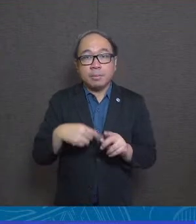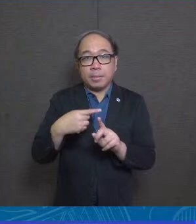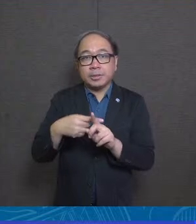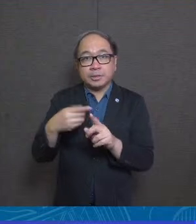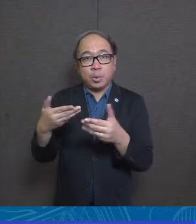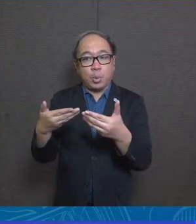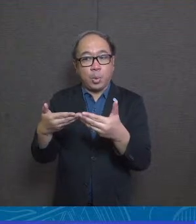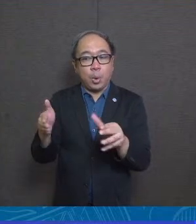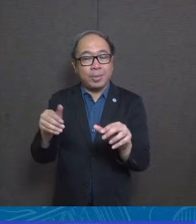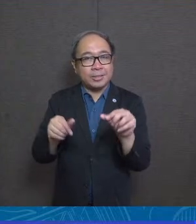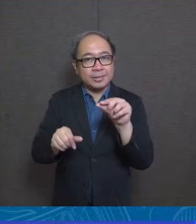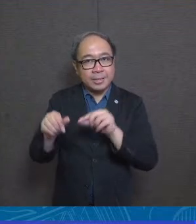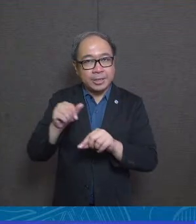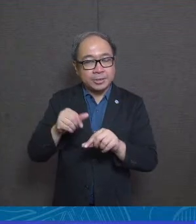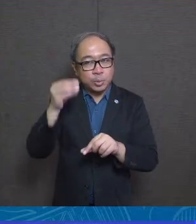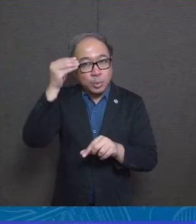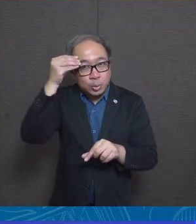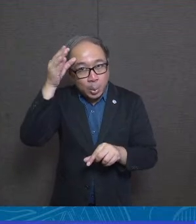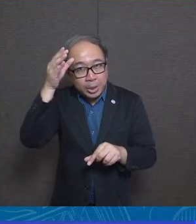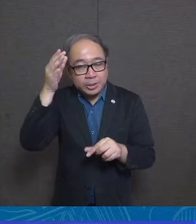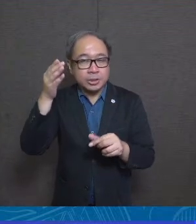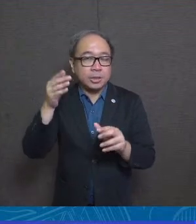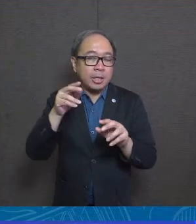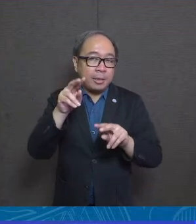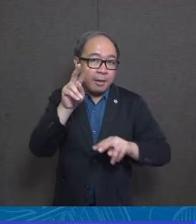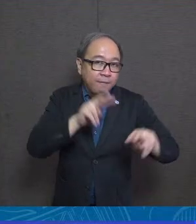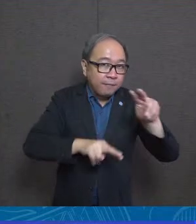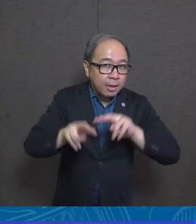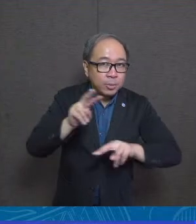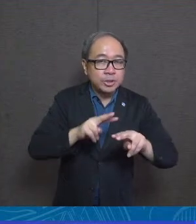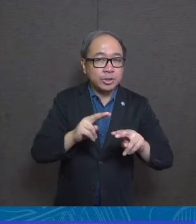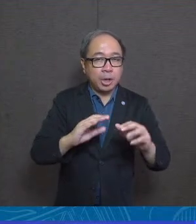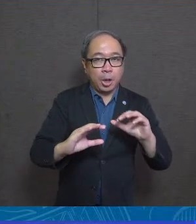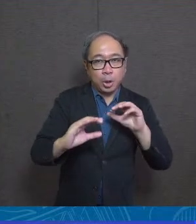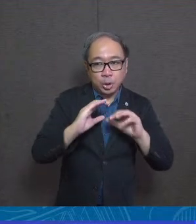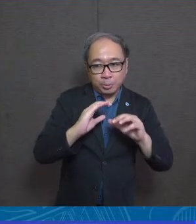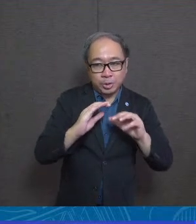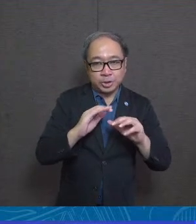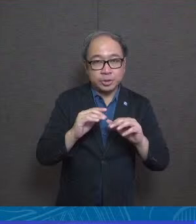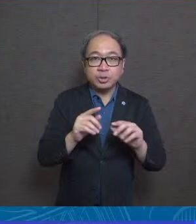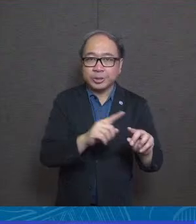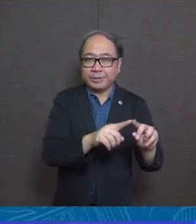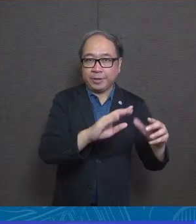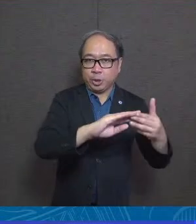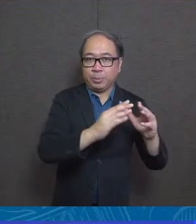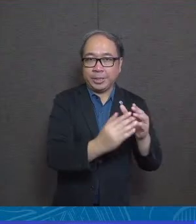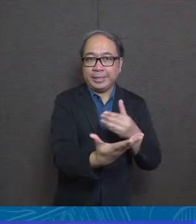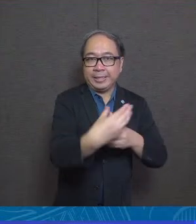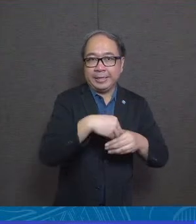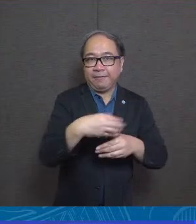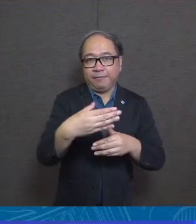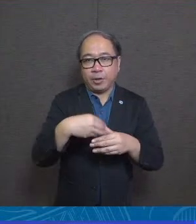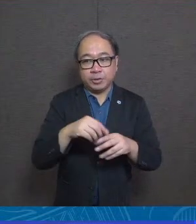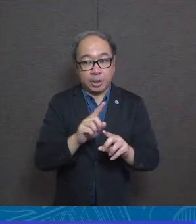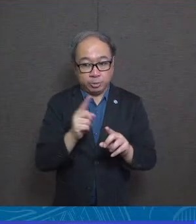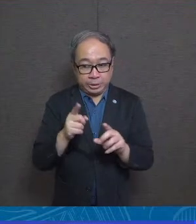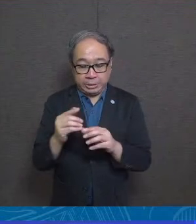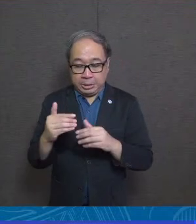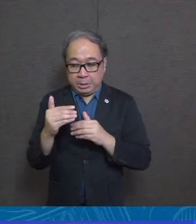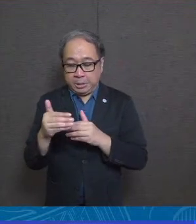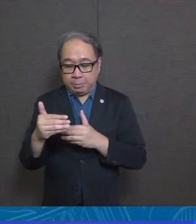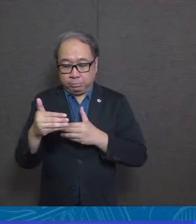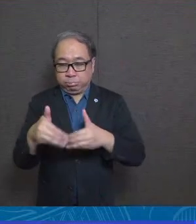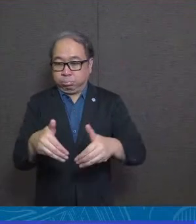scientific knowledge creation, evaluation, and communication to societal actors beyond the scientific community. And this applies to